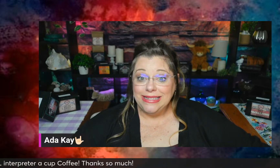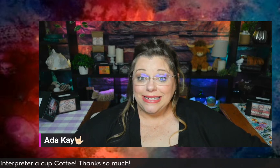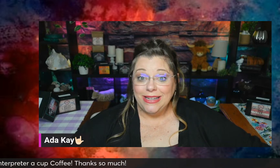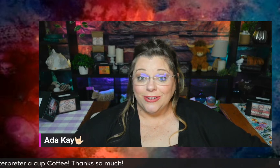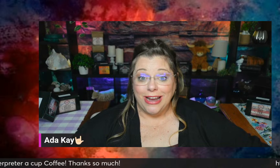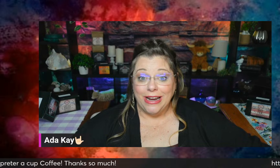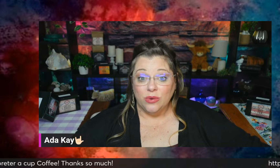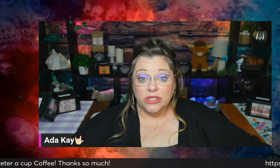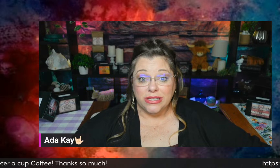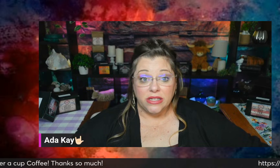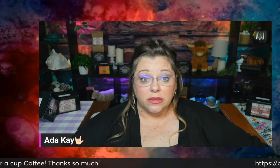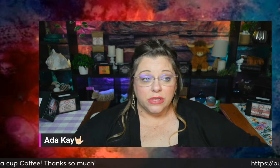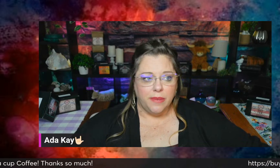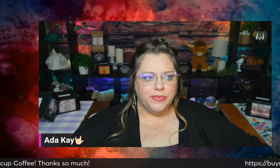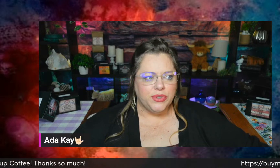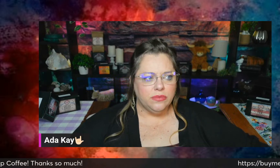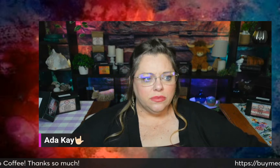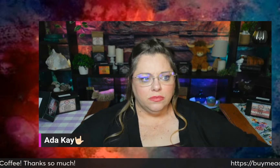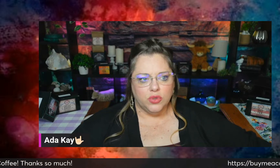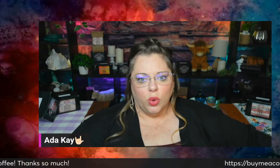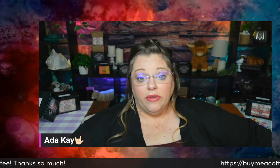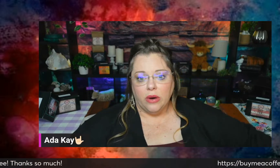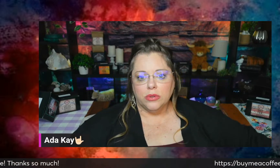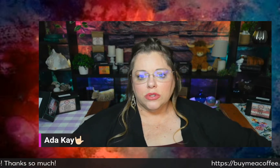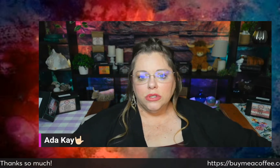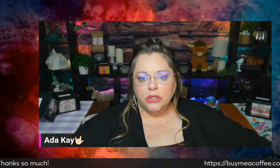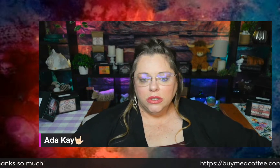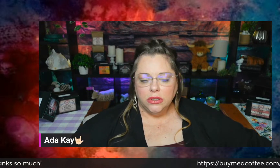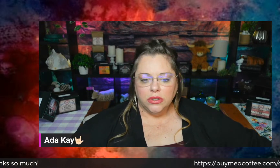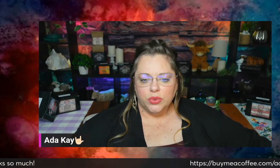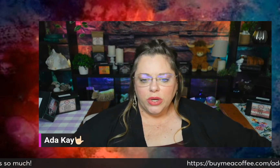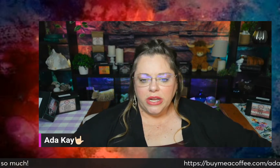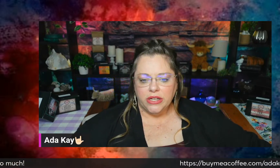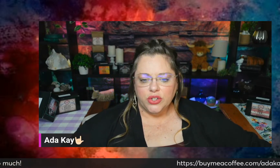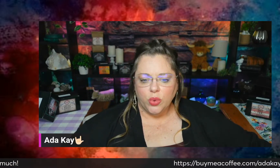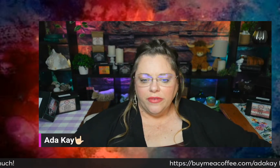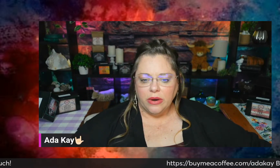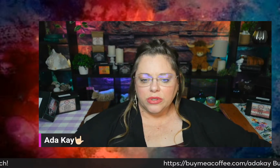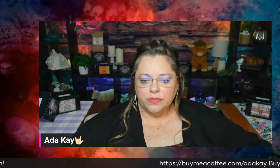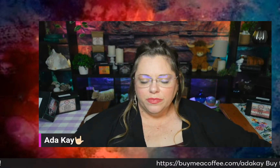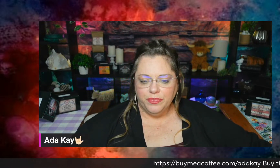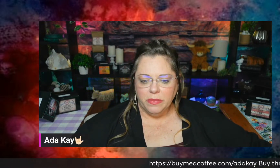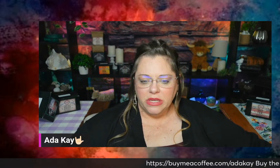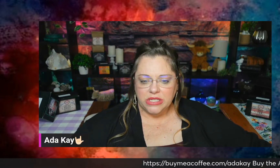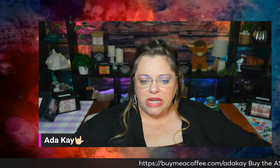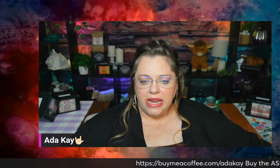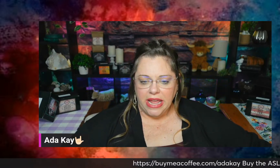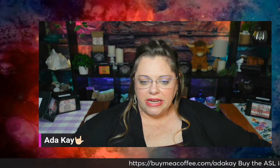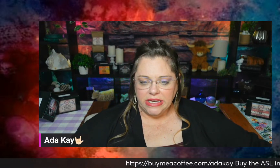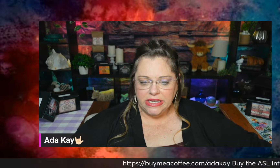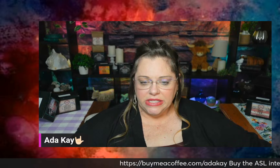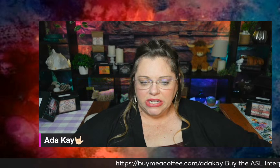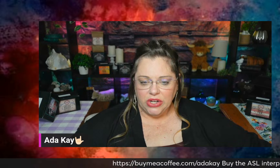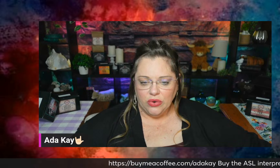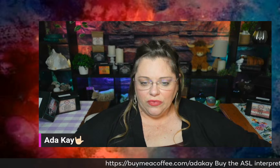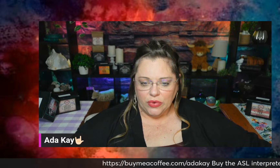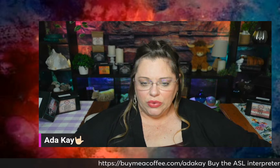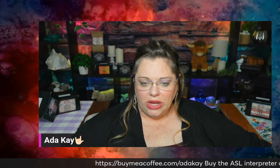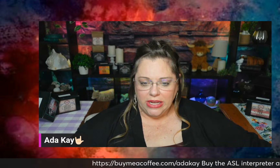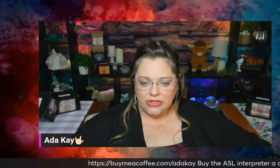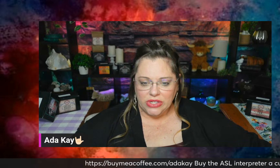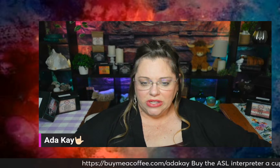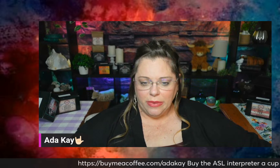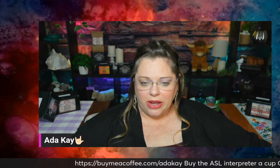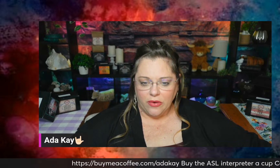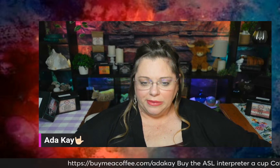And I sit here 8 hours a day sometimes, 12 hours. There was one day I did 12 hours. Miss Diane is getting her food.